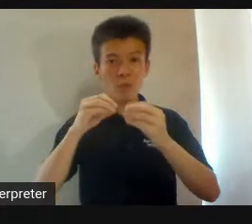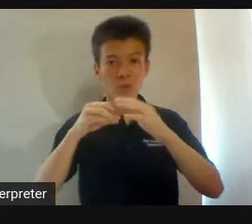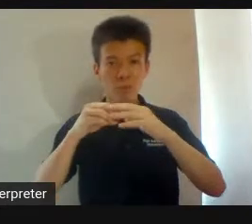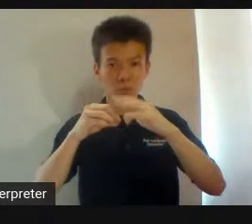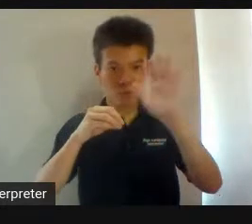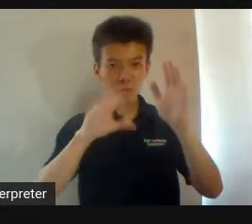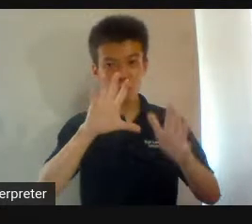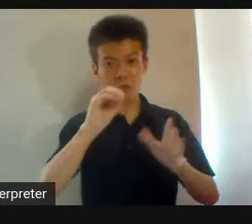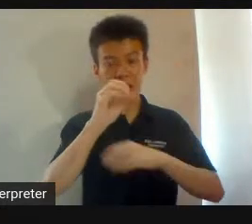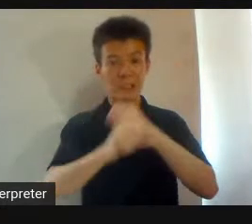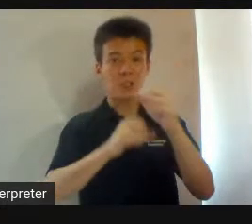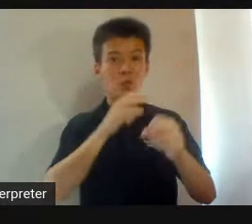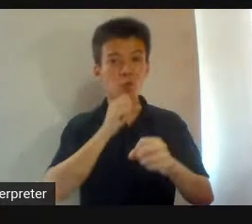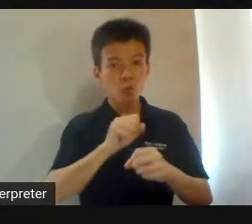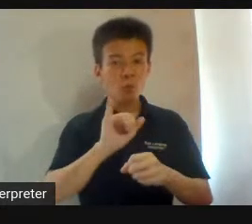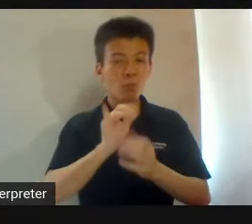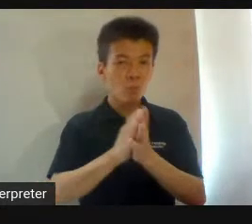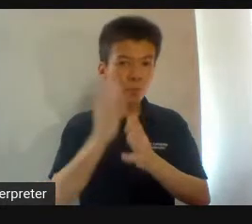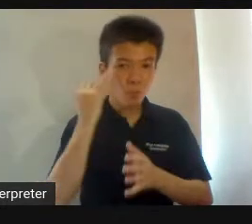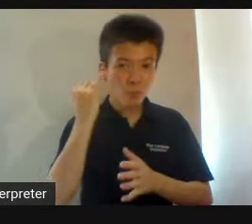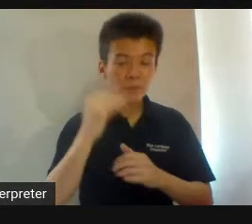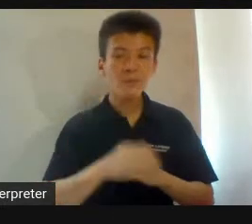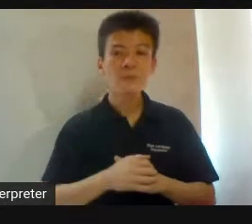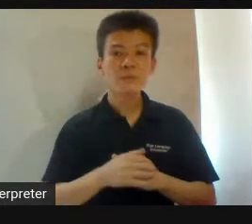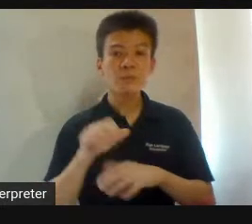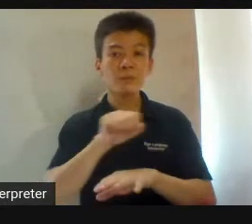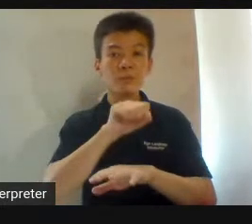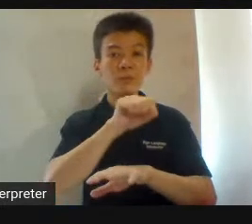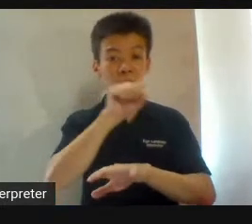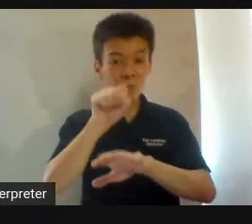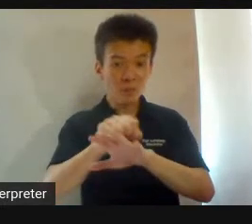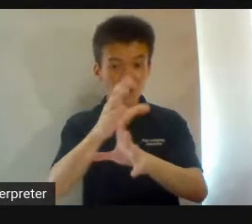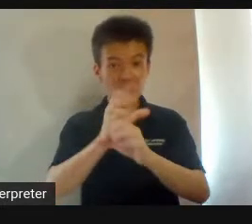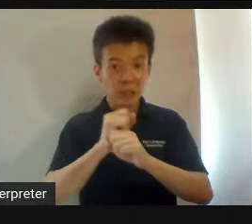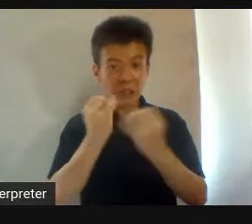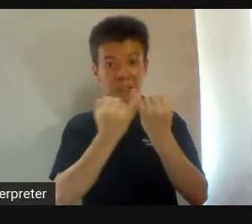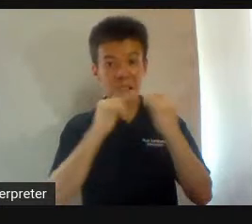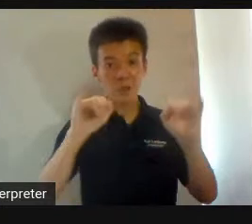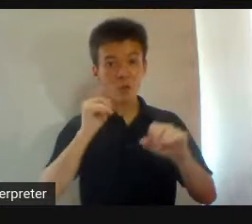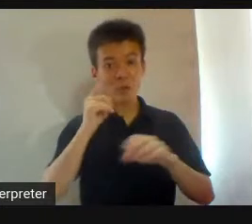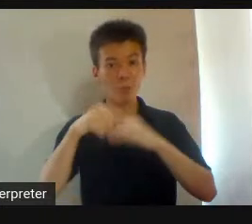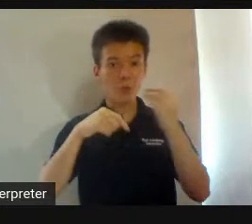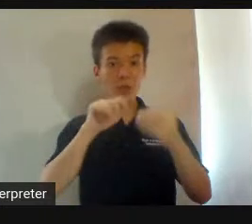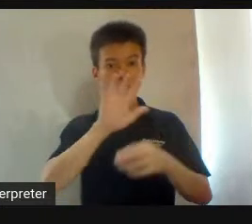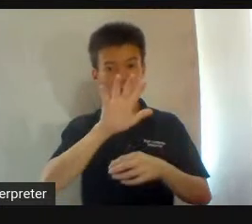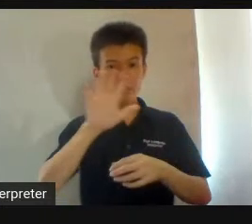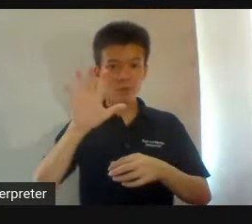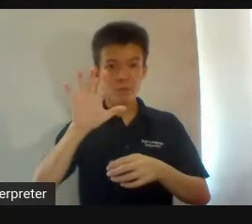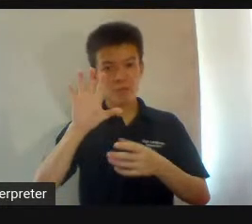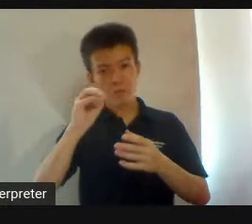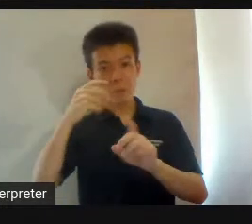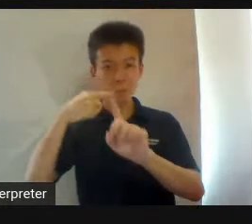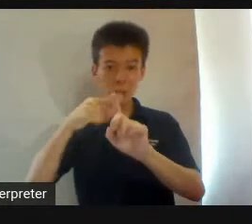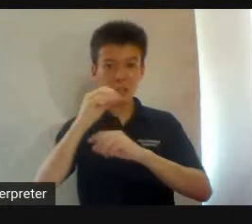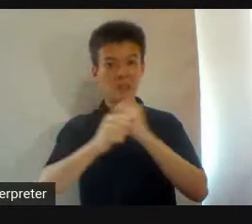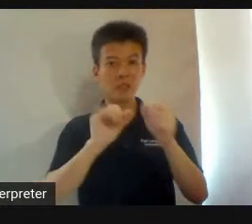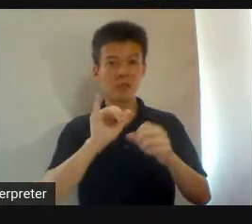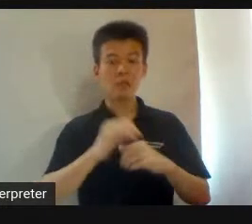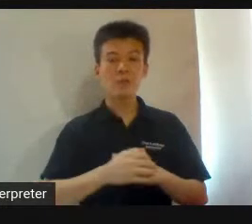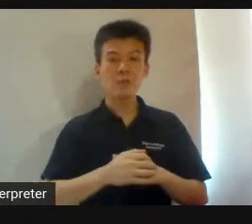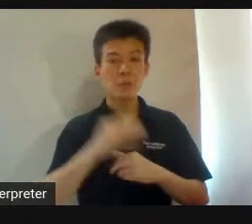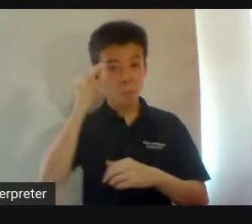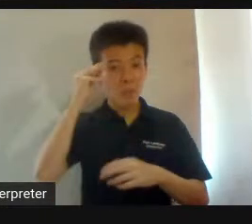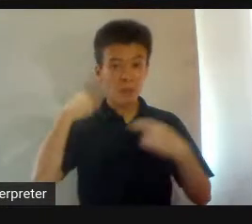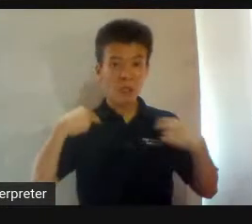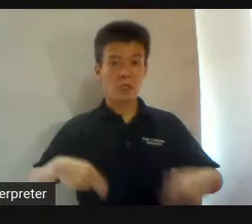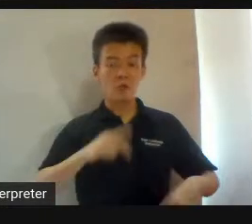years old, which is interesting because Singapore gained its independence only about 50 plus years old as well. So mental